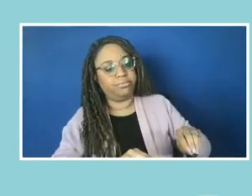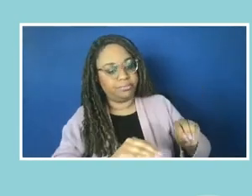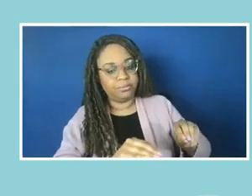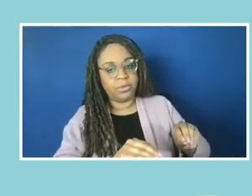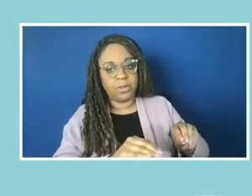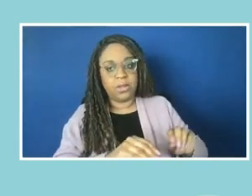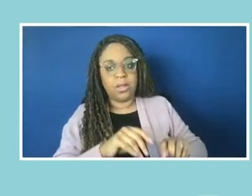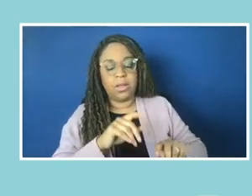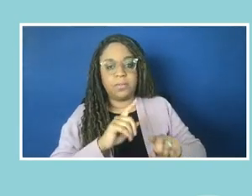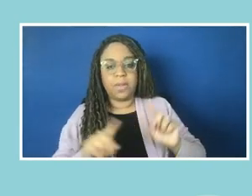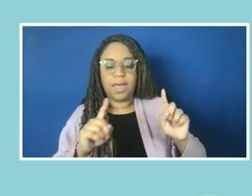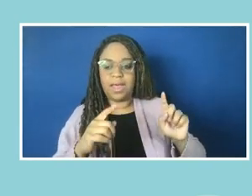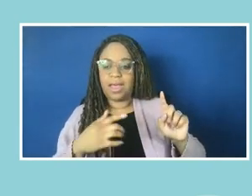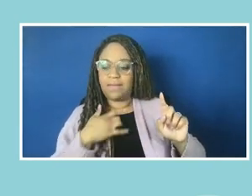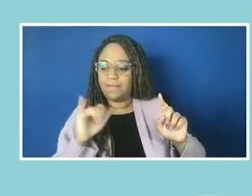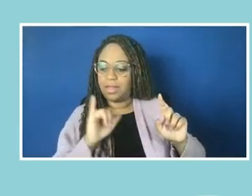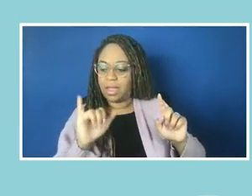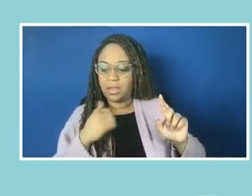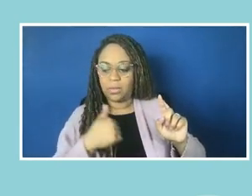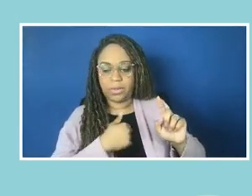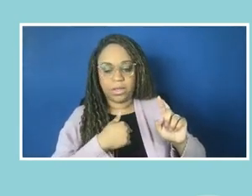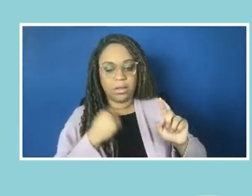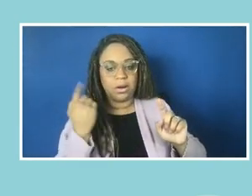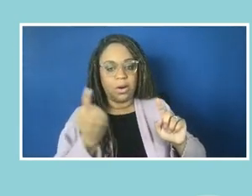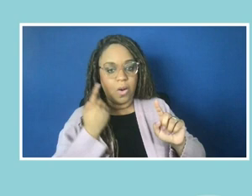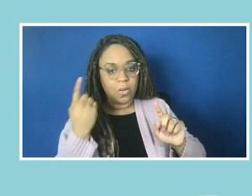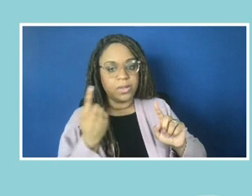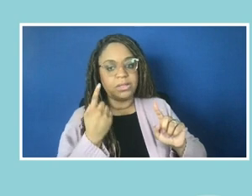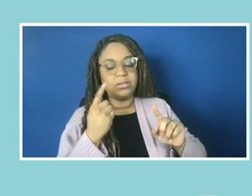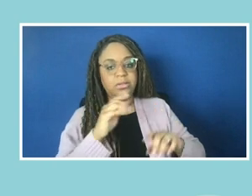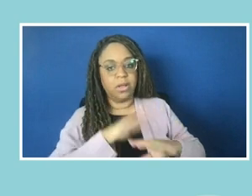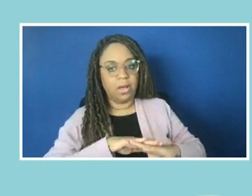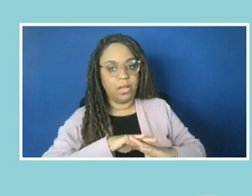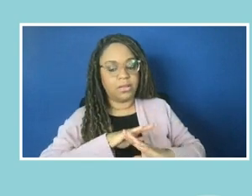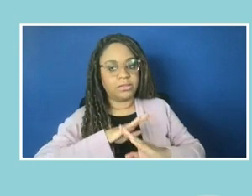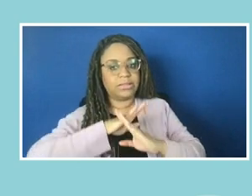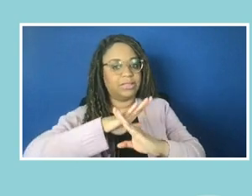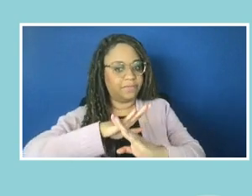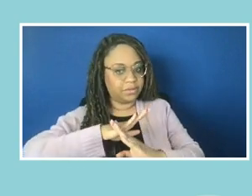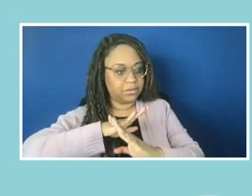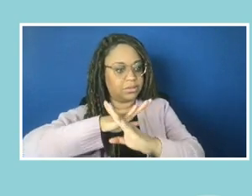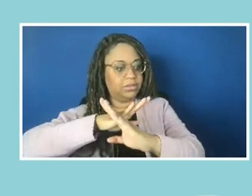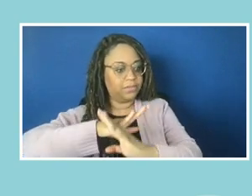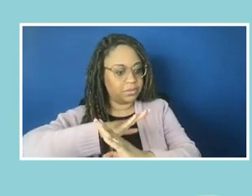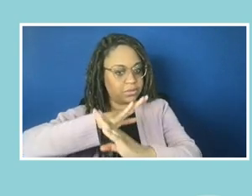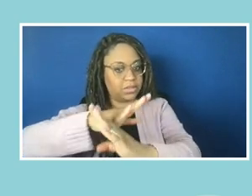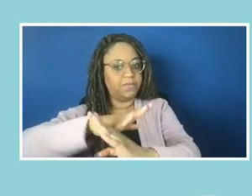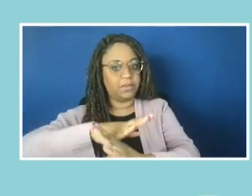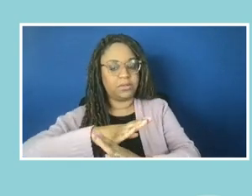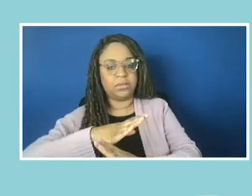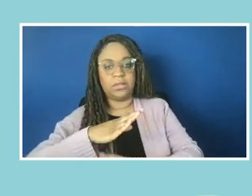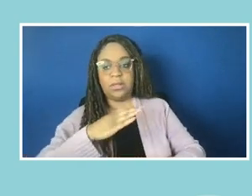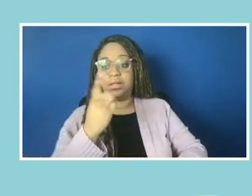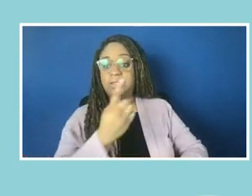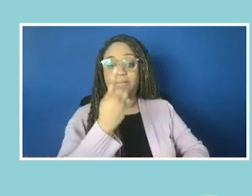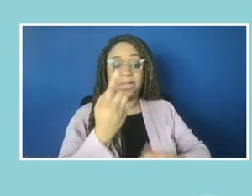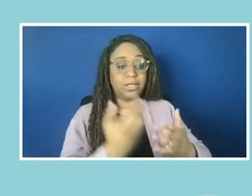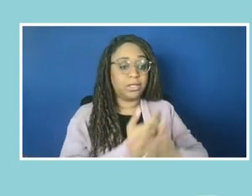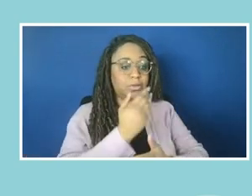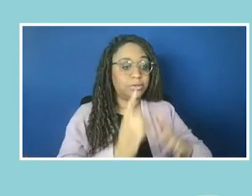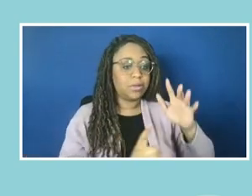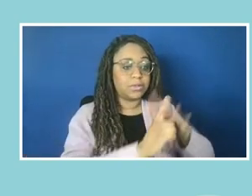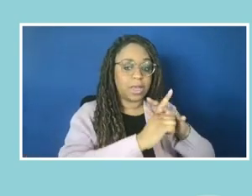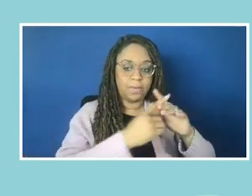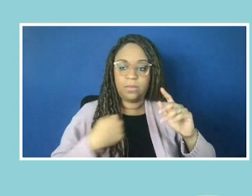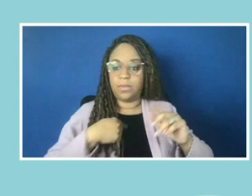on a constant defensive. We're always in reaction to something new going on, right? Like we've had a pandemic, we've had a